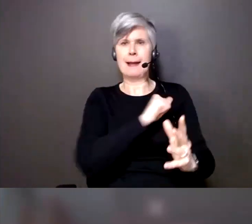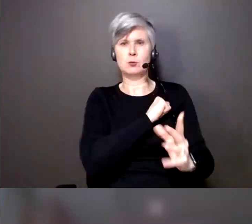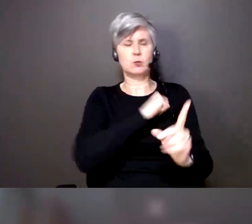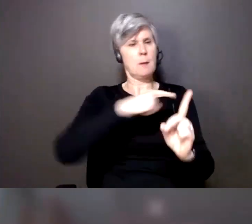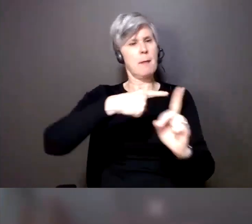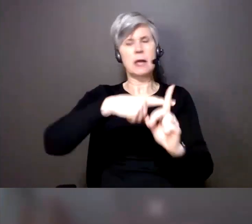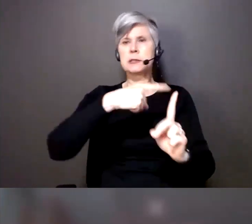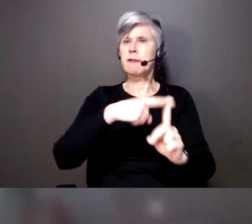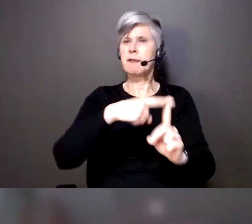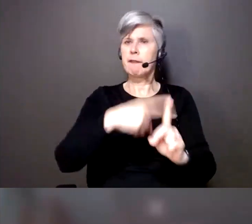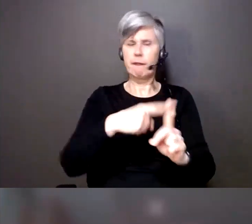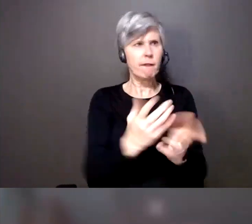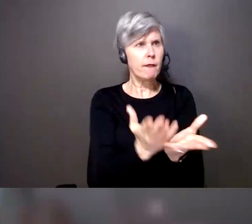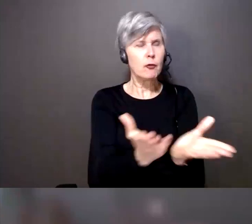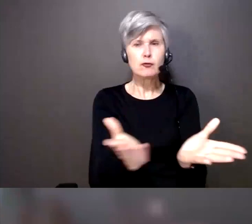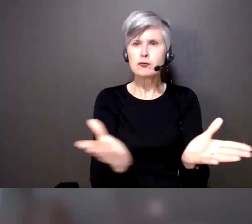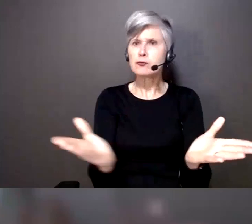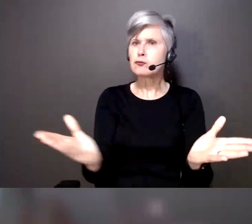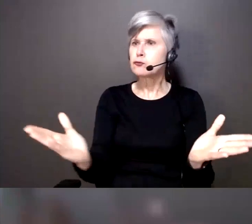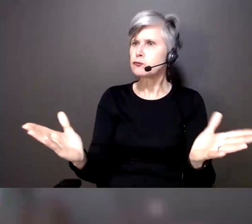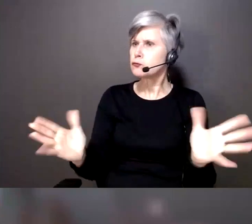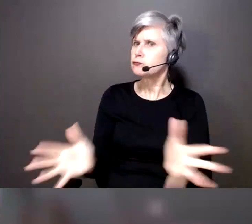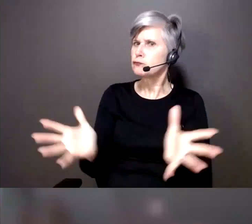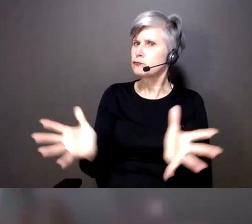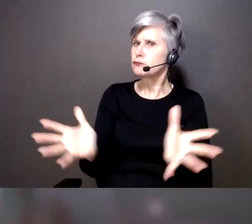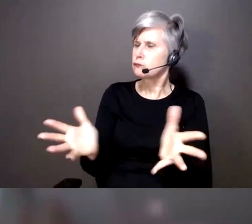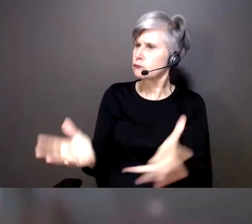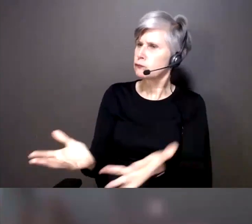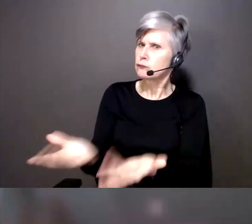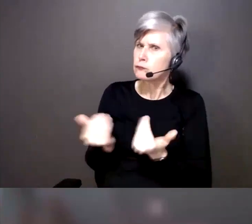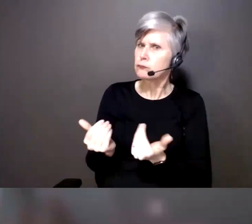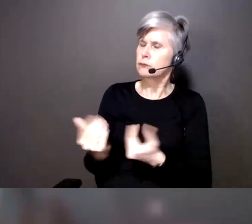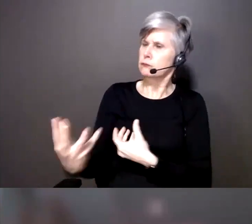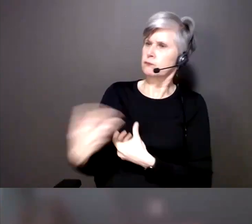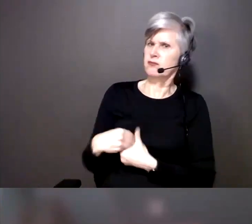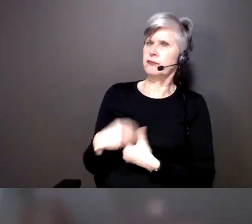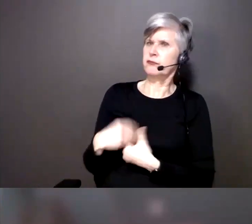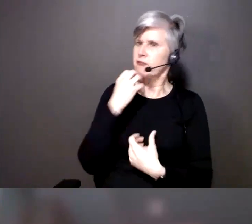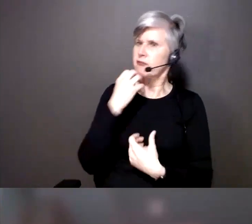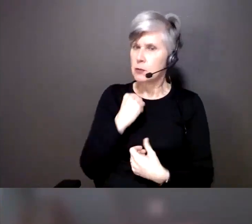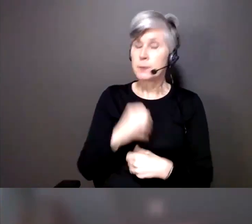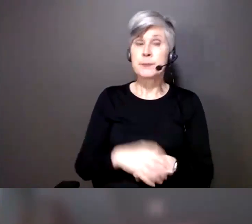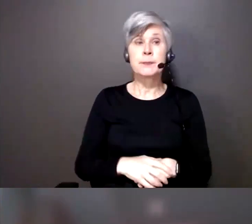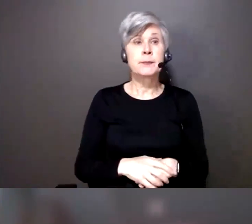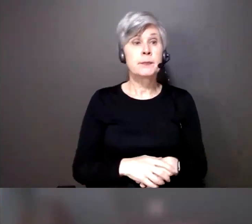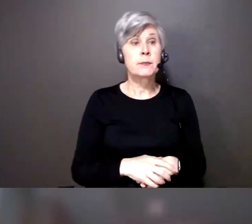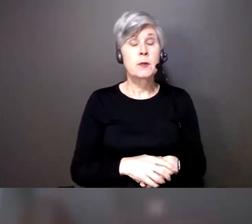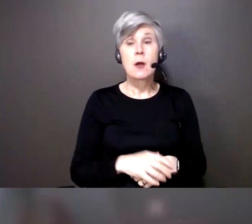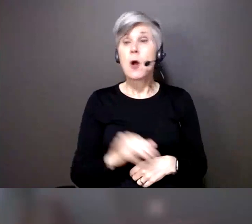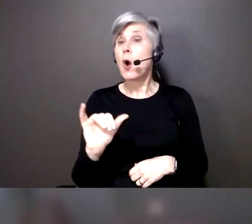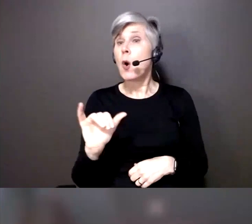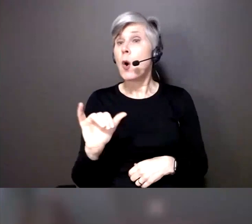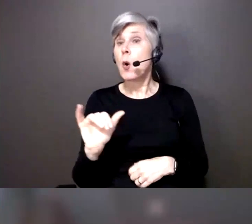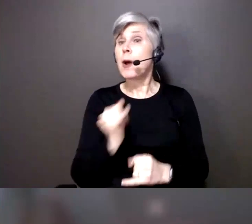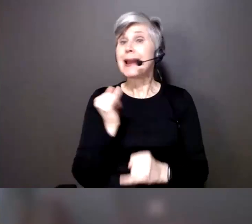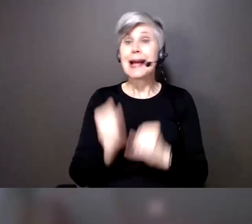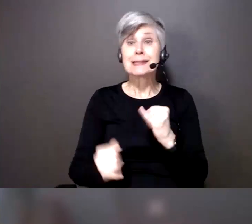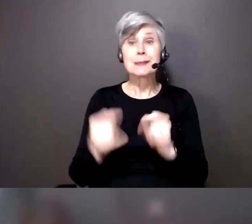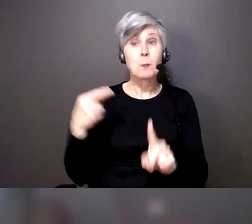an opportunity to thrive. And of course, last but not least, and most importantly,